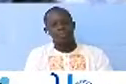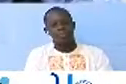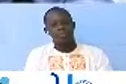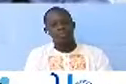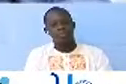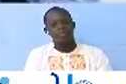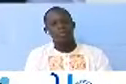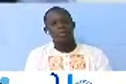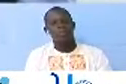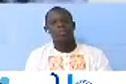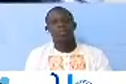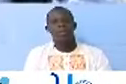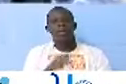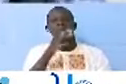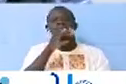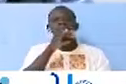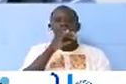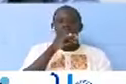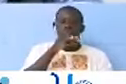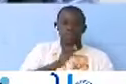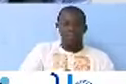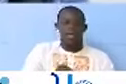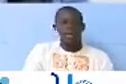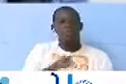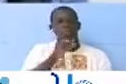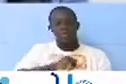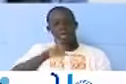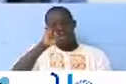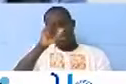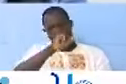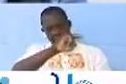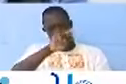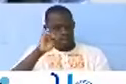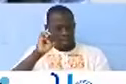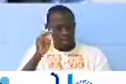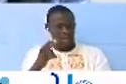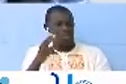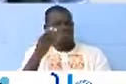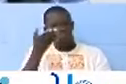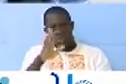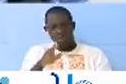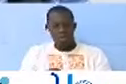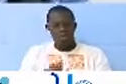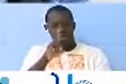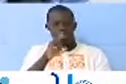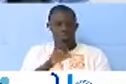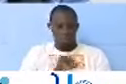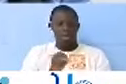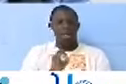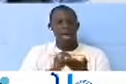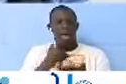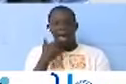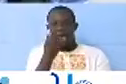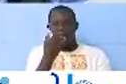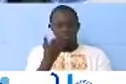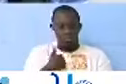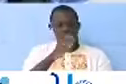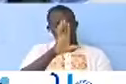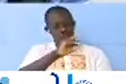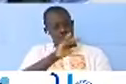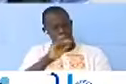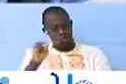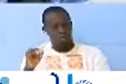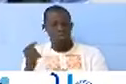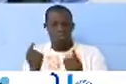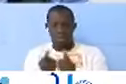your examination there before you were allowed to gain employment at the NIA. Mr. Sana Mundala go honey made a dog